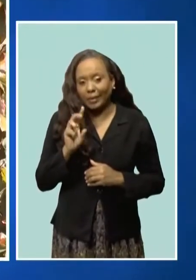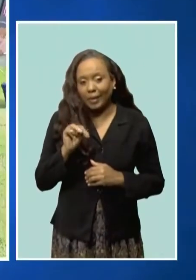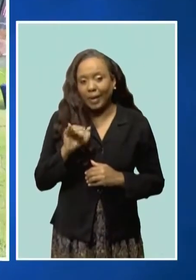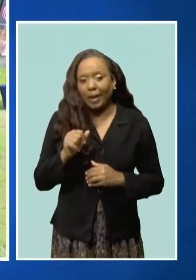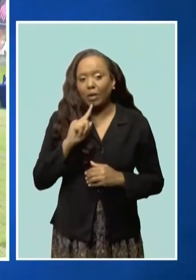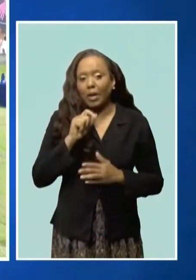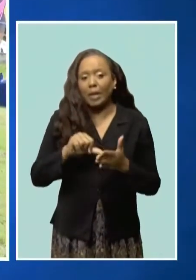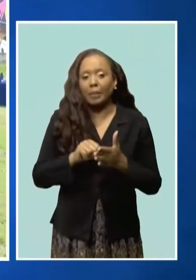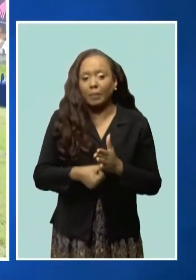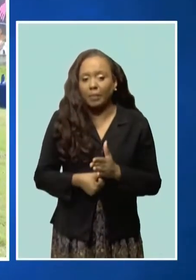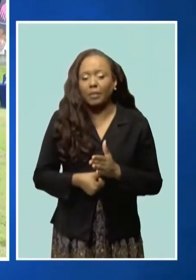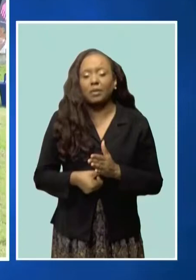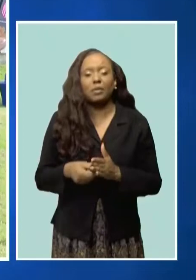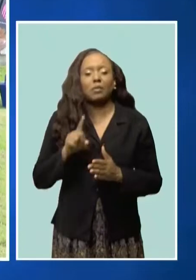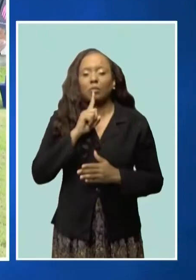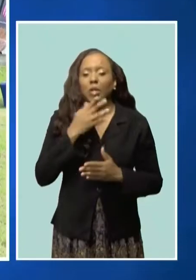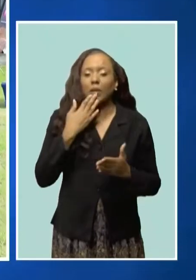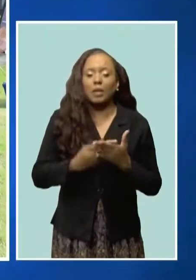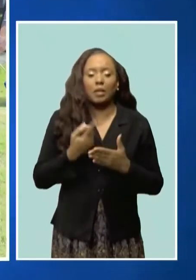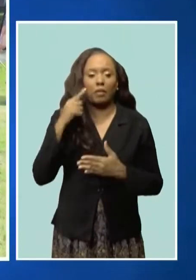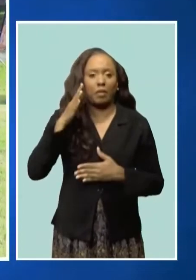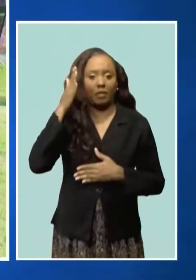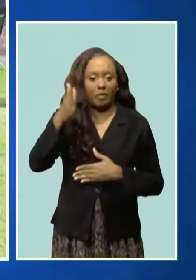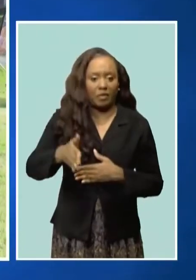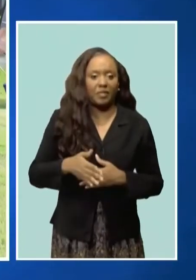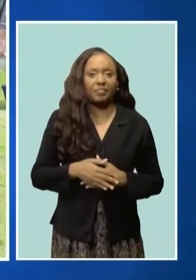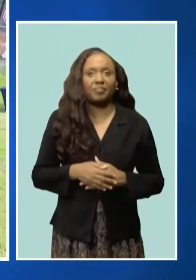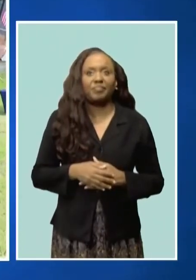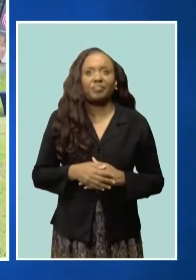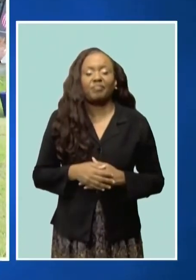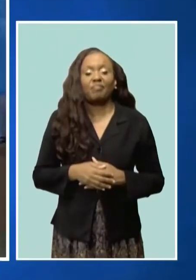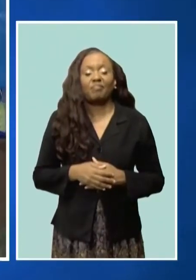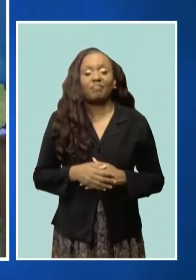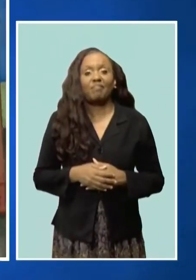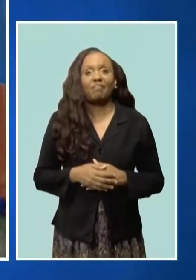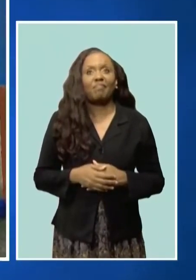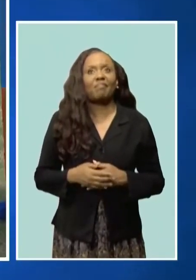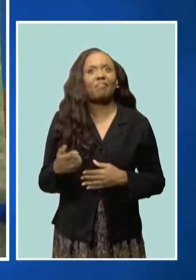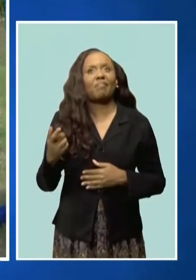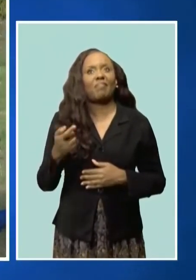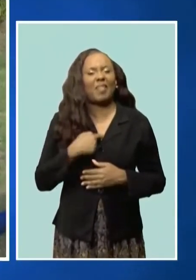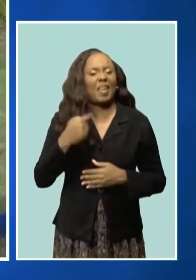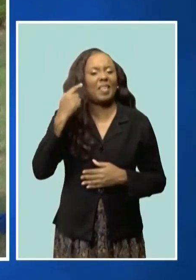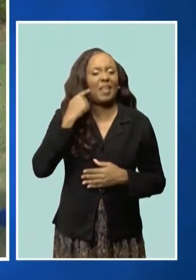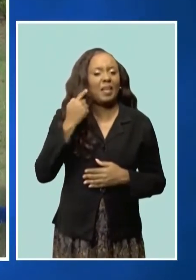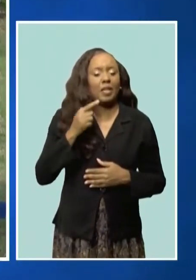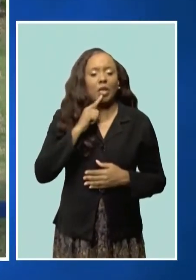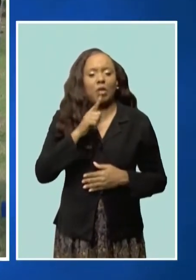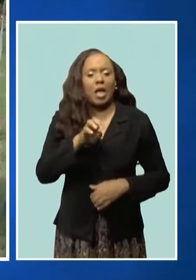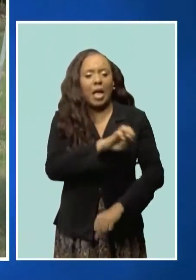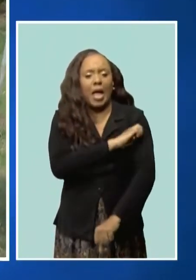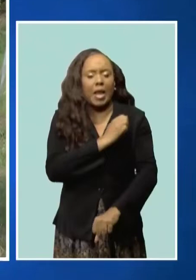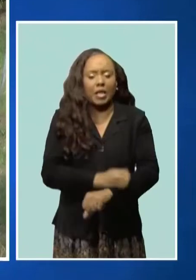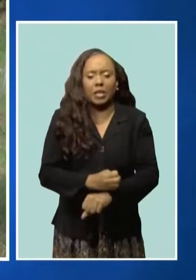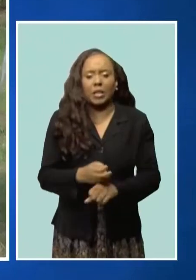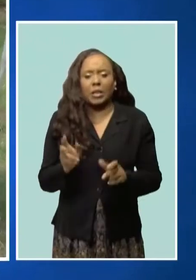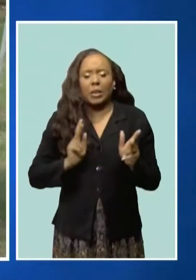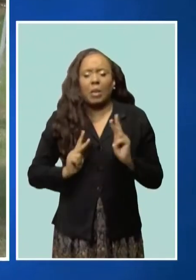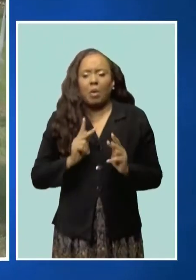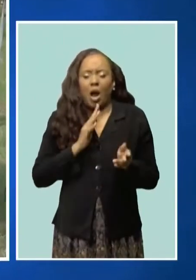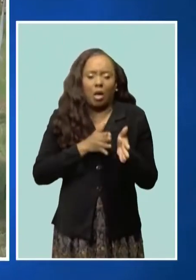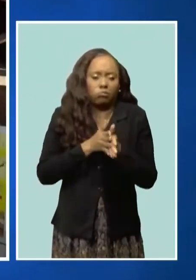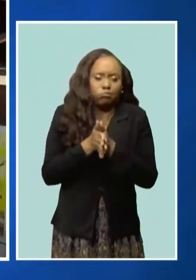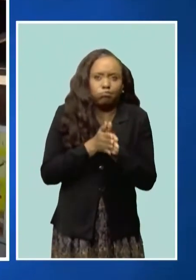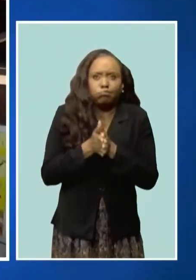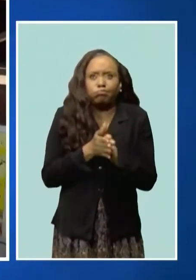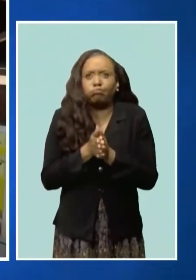the future. I think the energy for this year's festival is beyond anything we've seen in the most recent years.